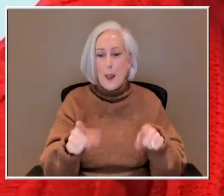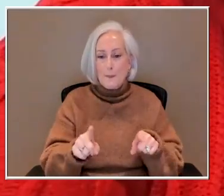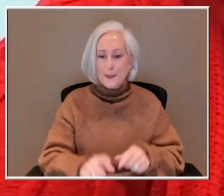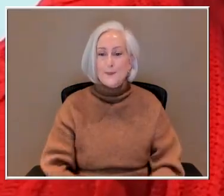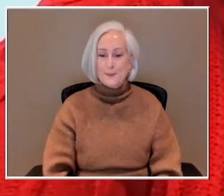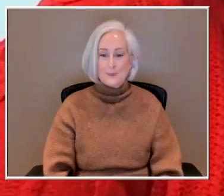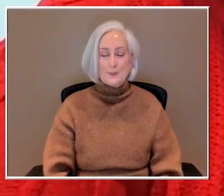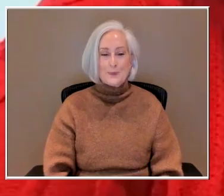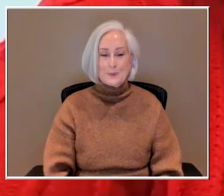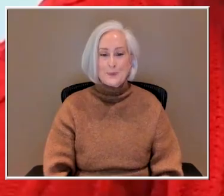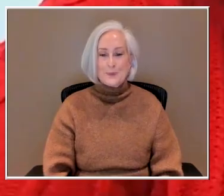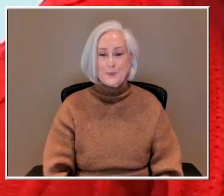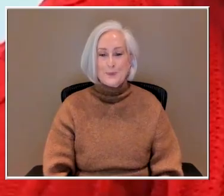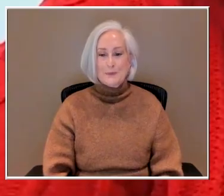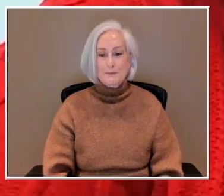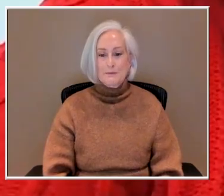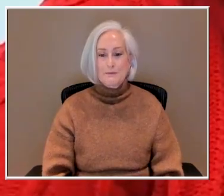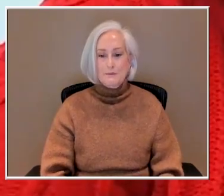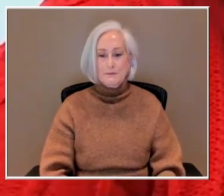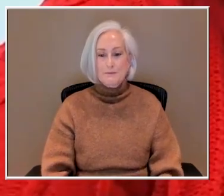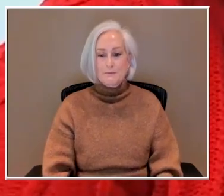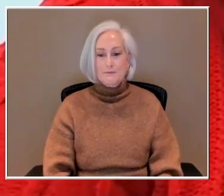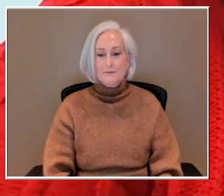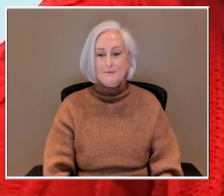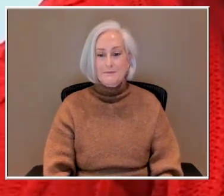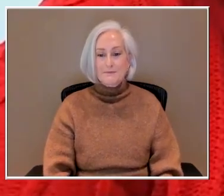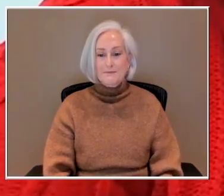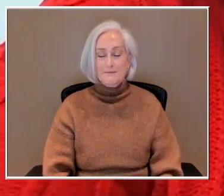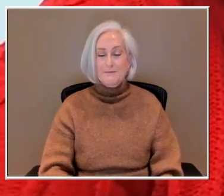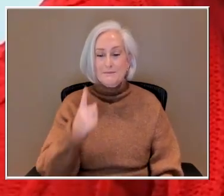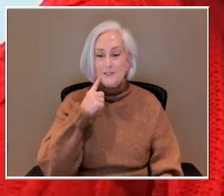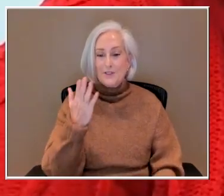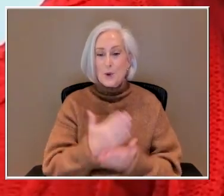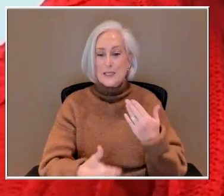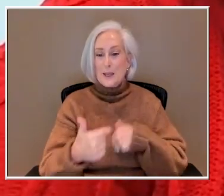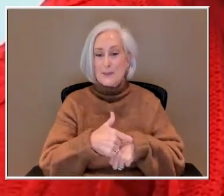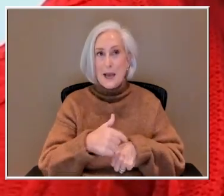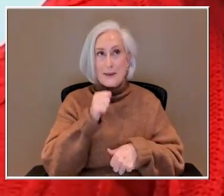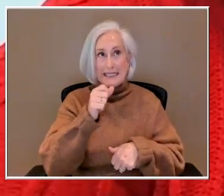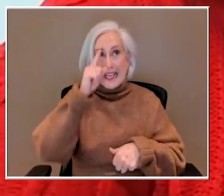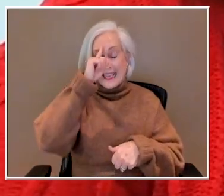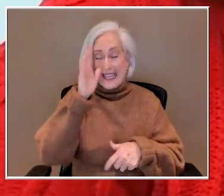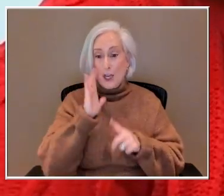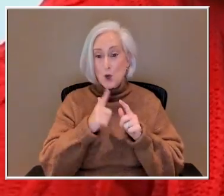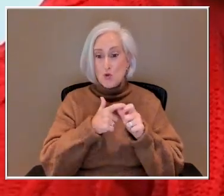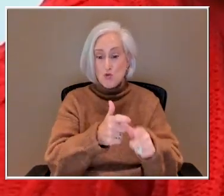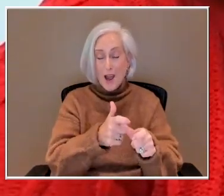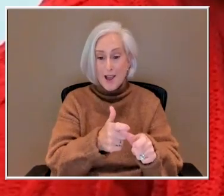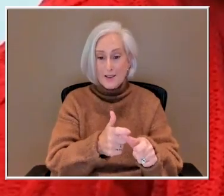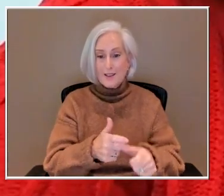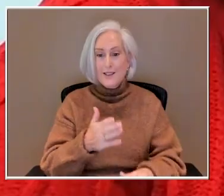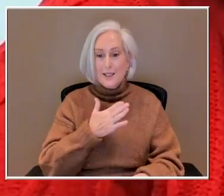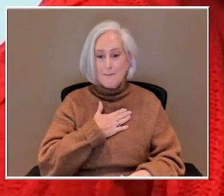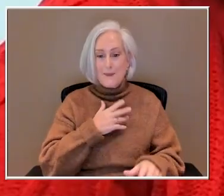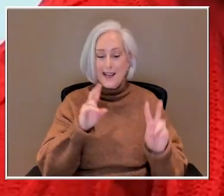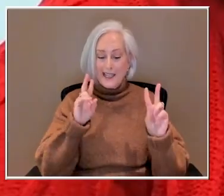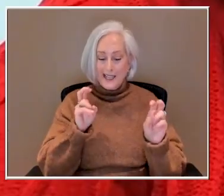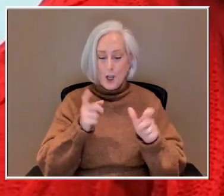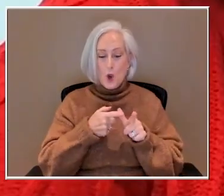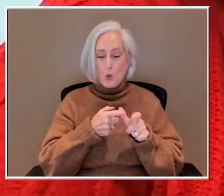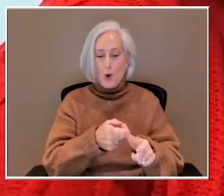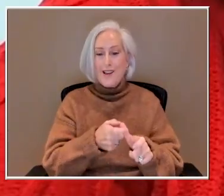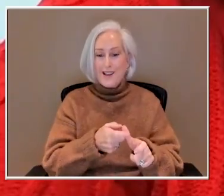For a while, I didn't think I'd be able to actually run. For a long time, my run was kind of just